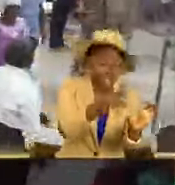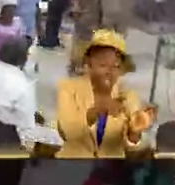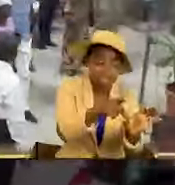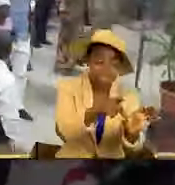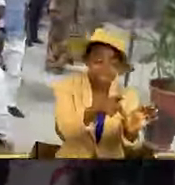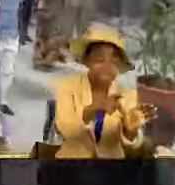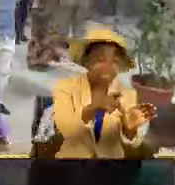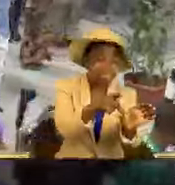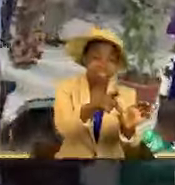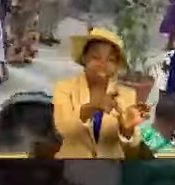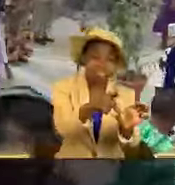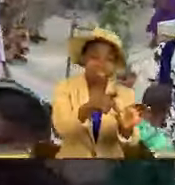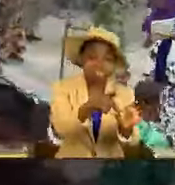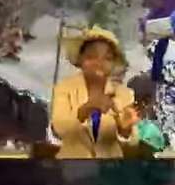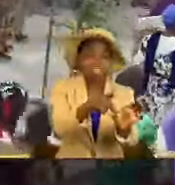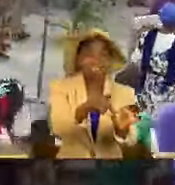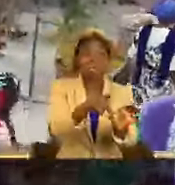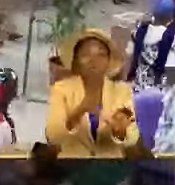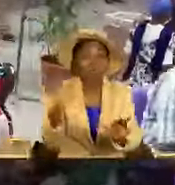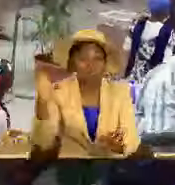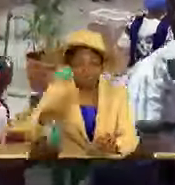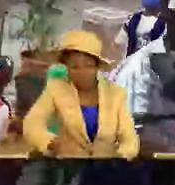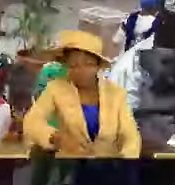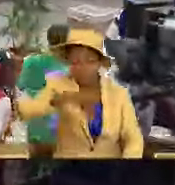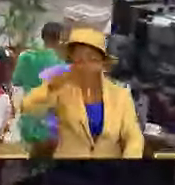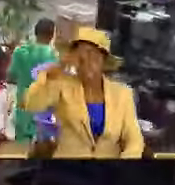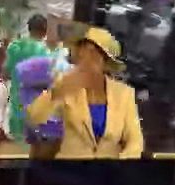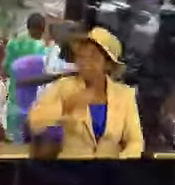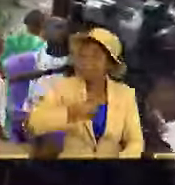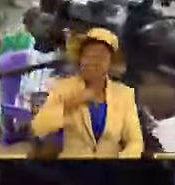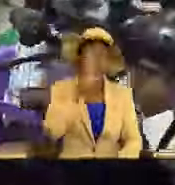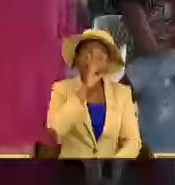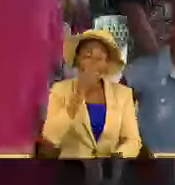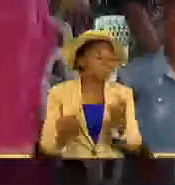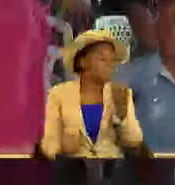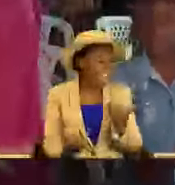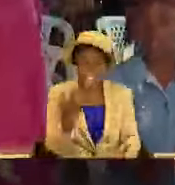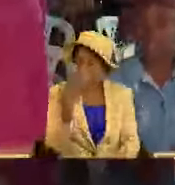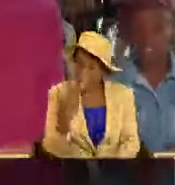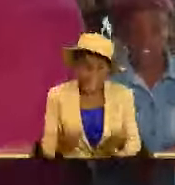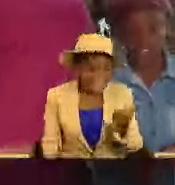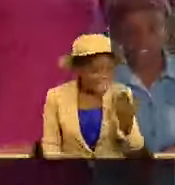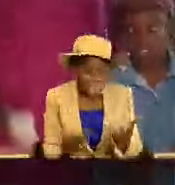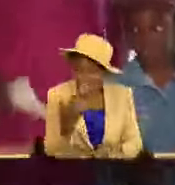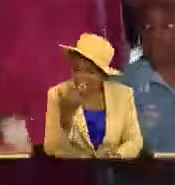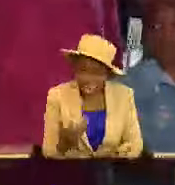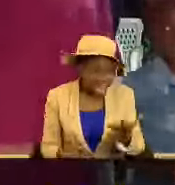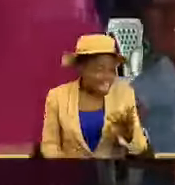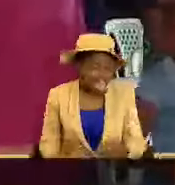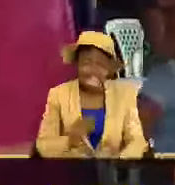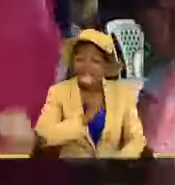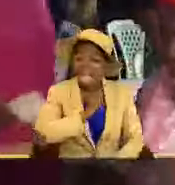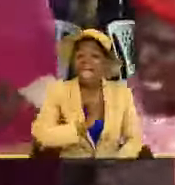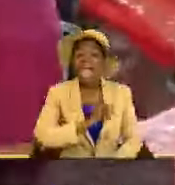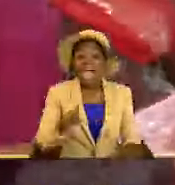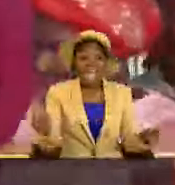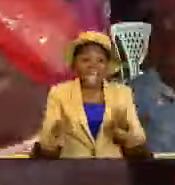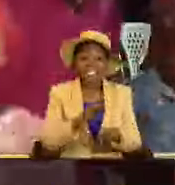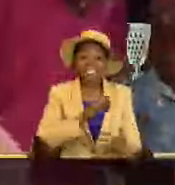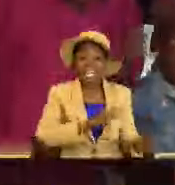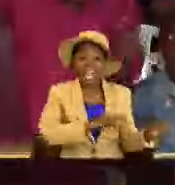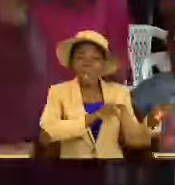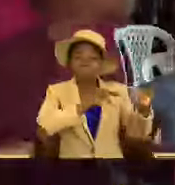promotion Look Me by fire ready say as I move